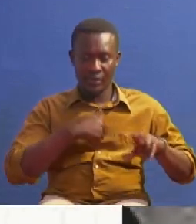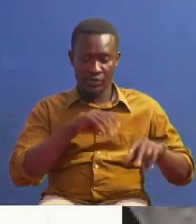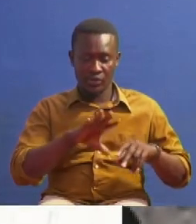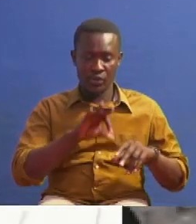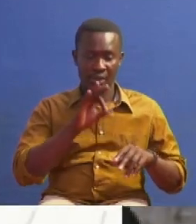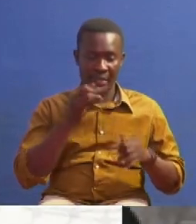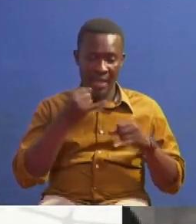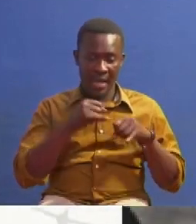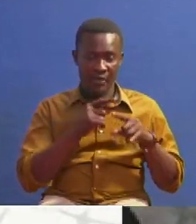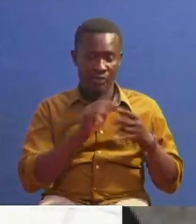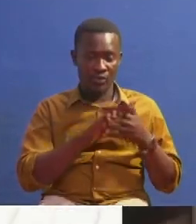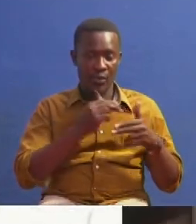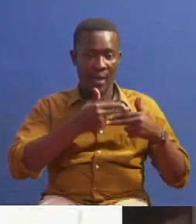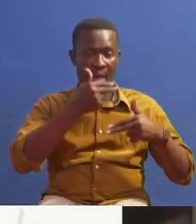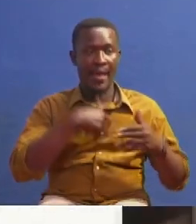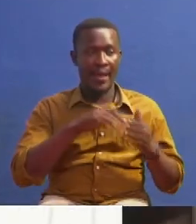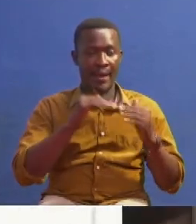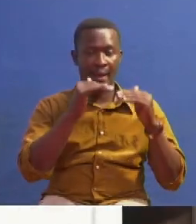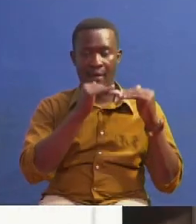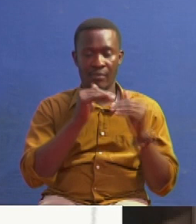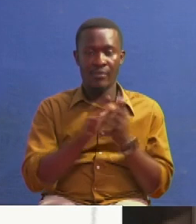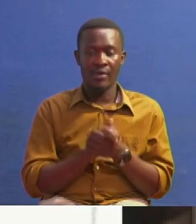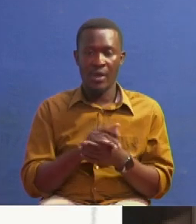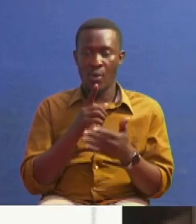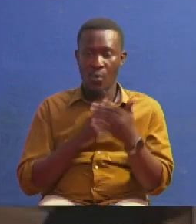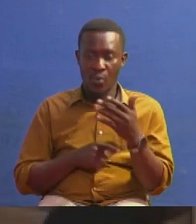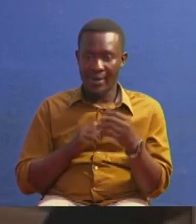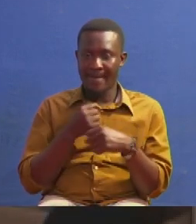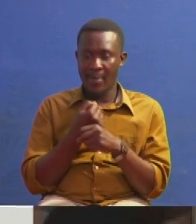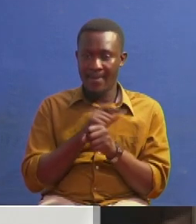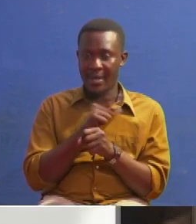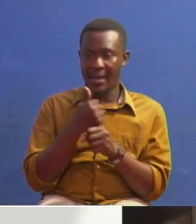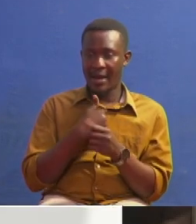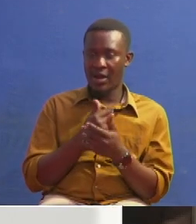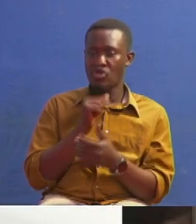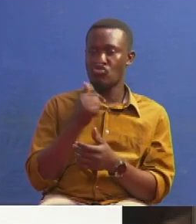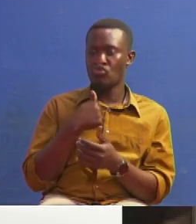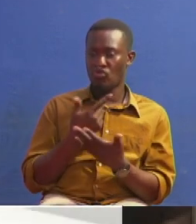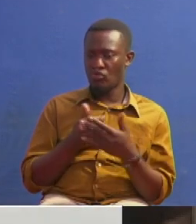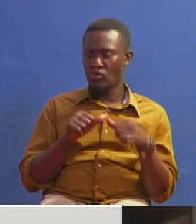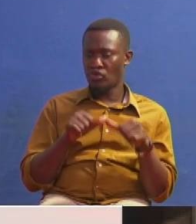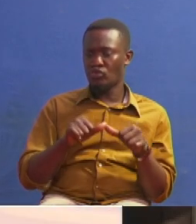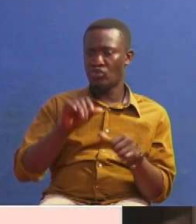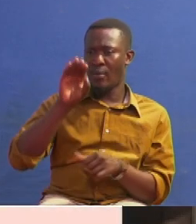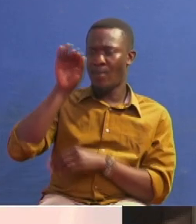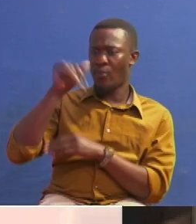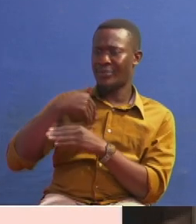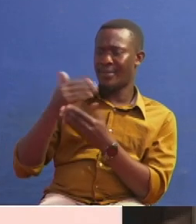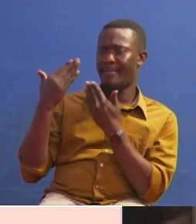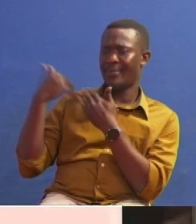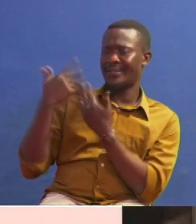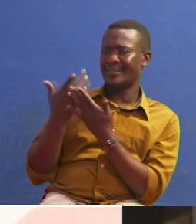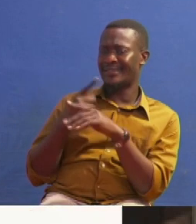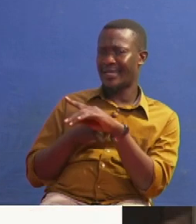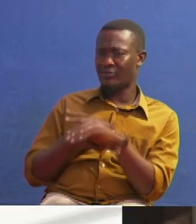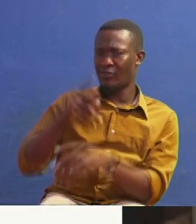his invention to a higher level what also motivated me was not to leave Mo behind in terms of